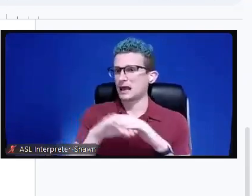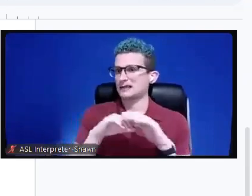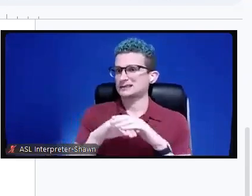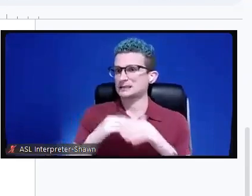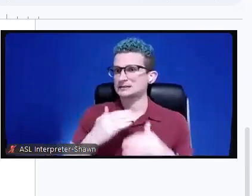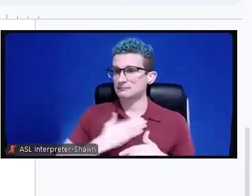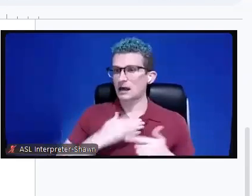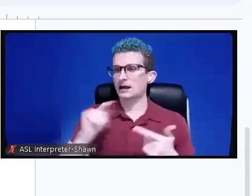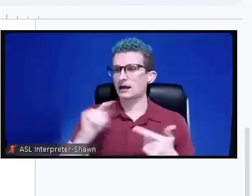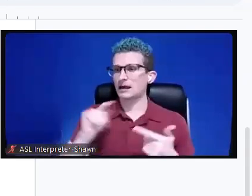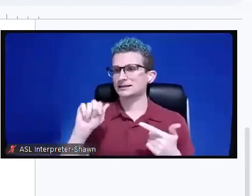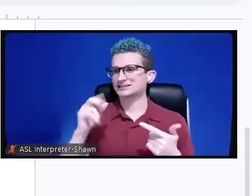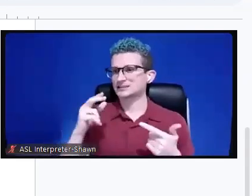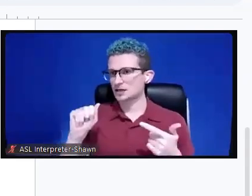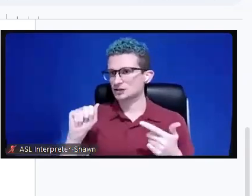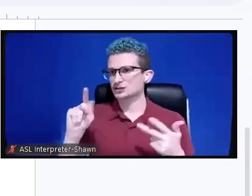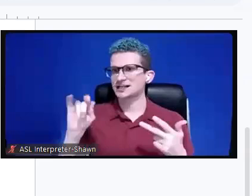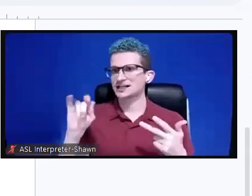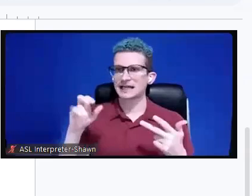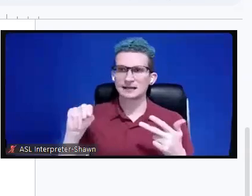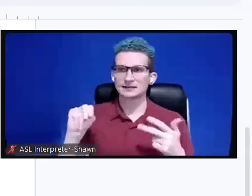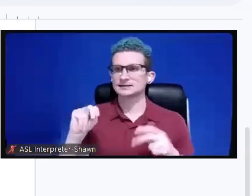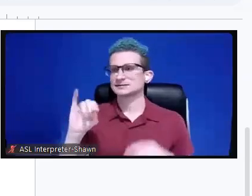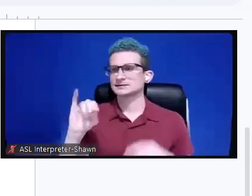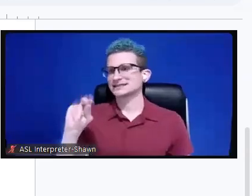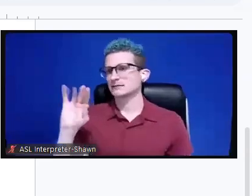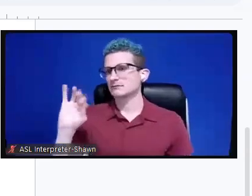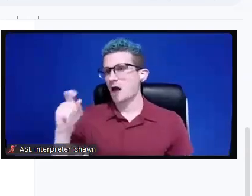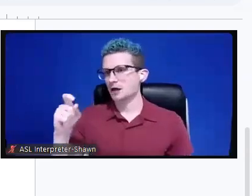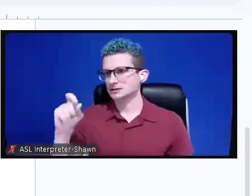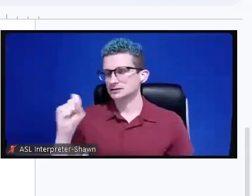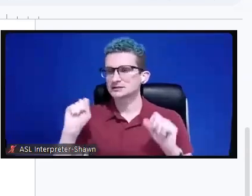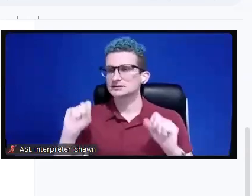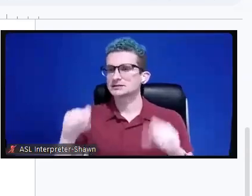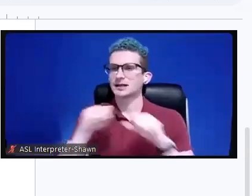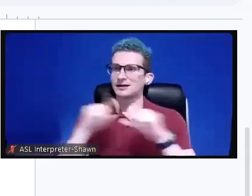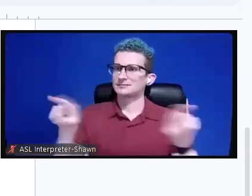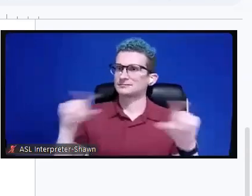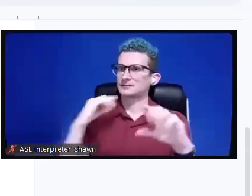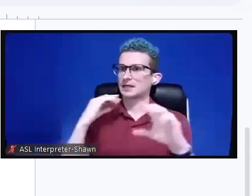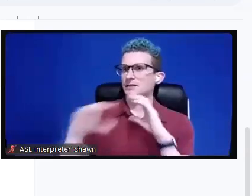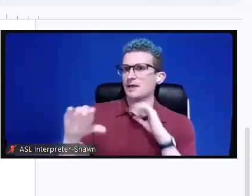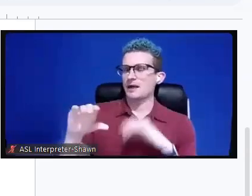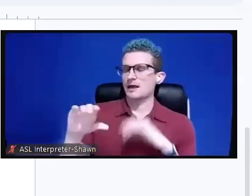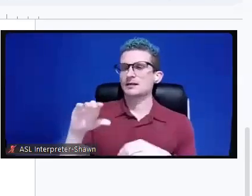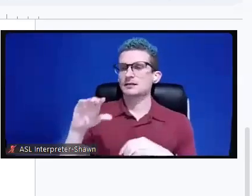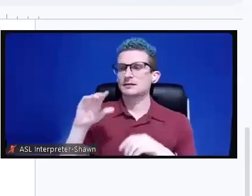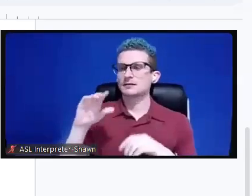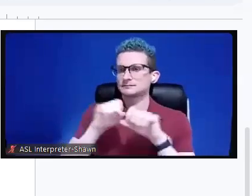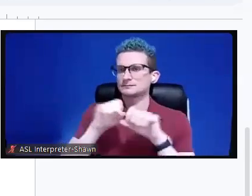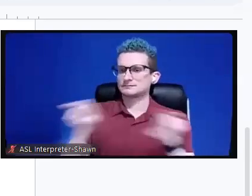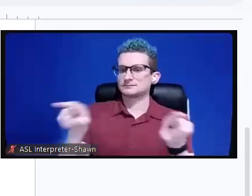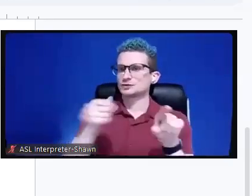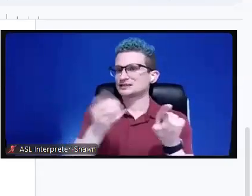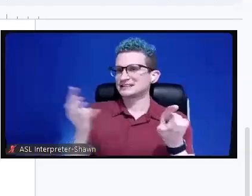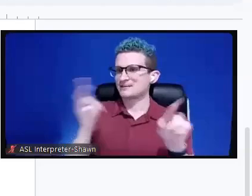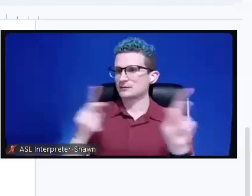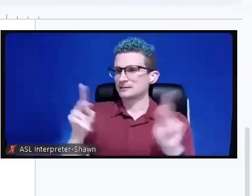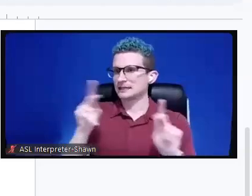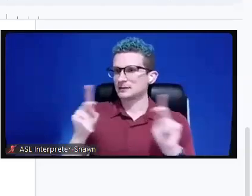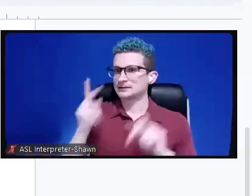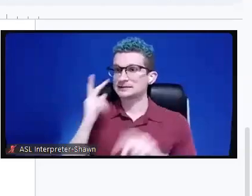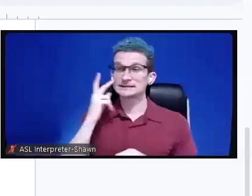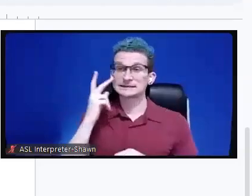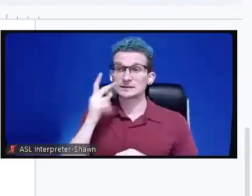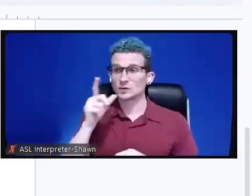can give you an email that can be sent out. I know I've sent it to several people asking if they'd be interested in joining us. Specifically, rural and